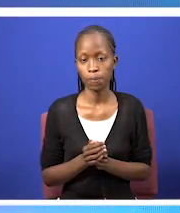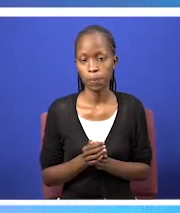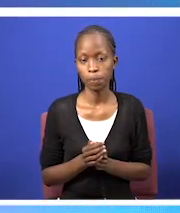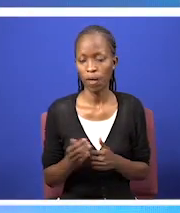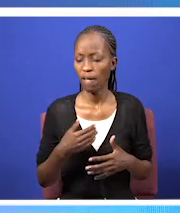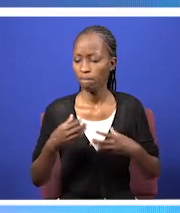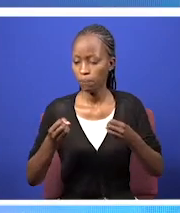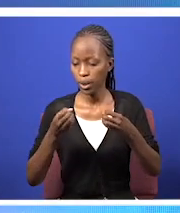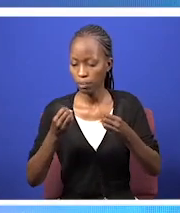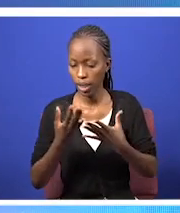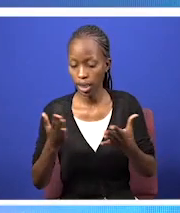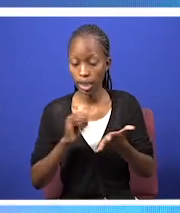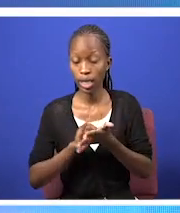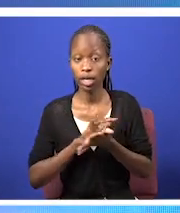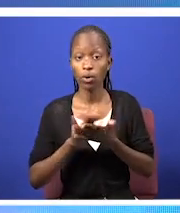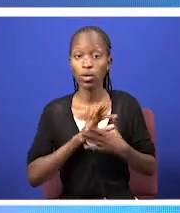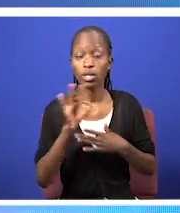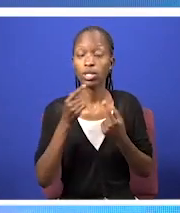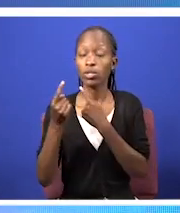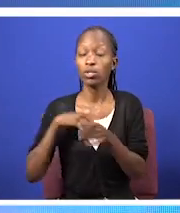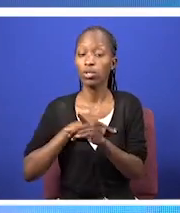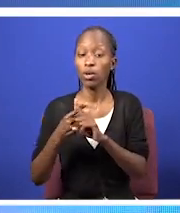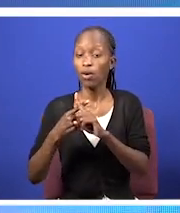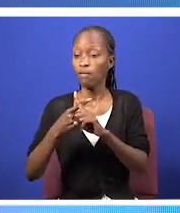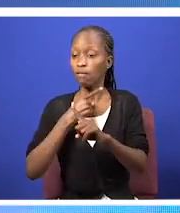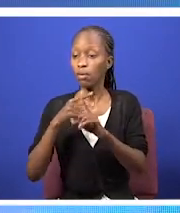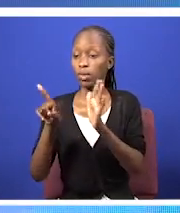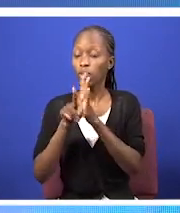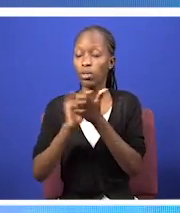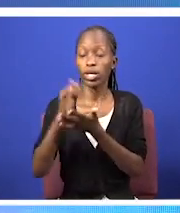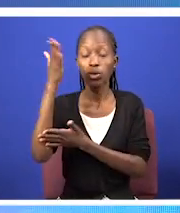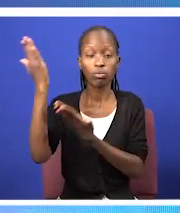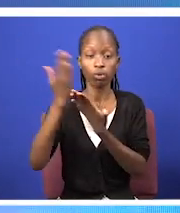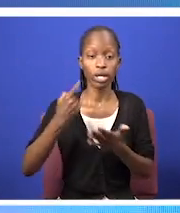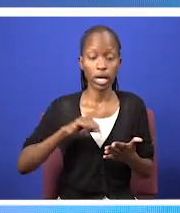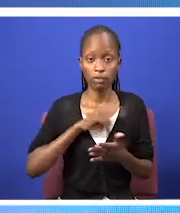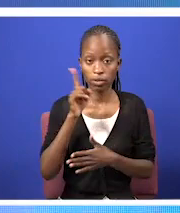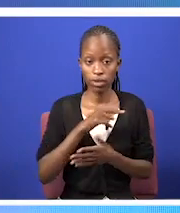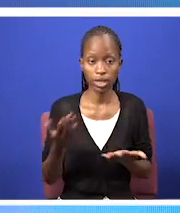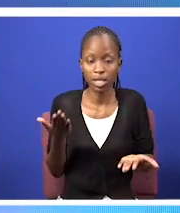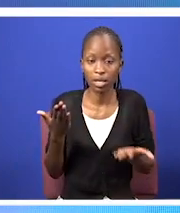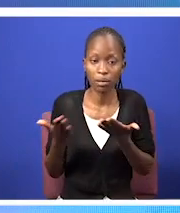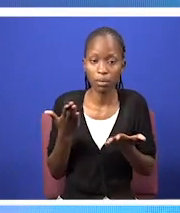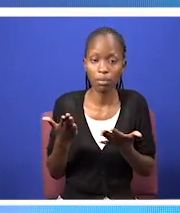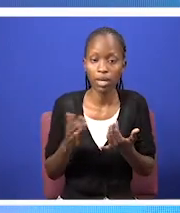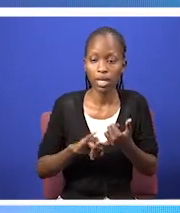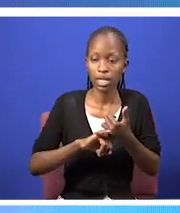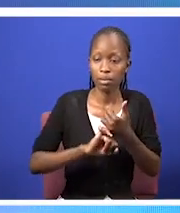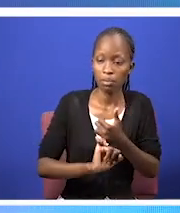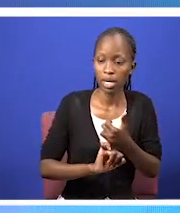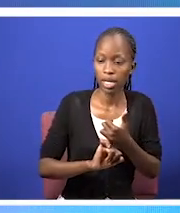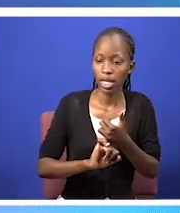many, many matters that the Spirit of God speaks to us from the Word of God, from the law that God gives to us. Whether it's